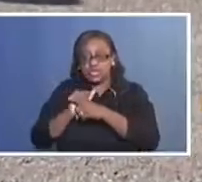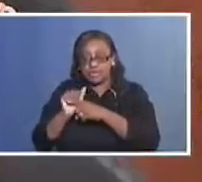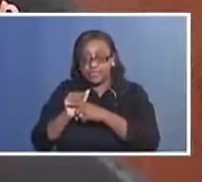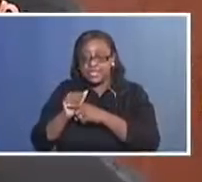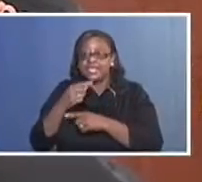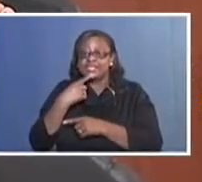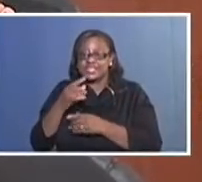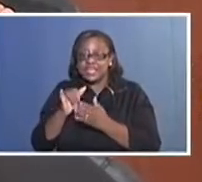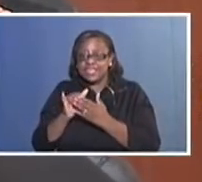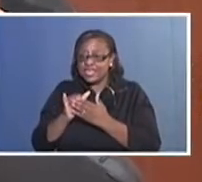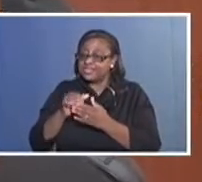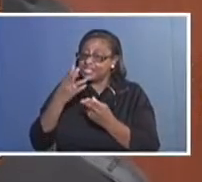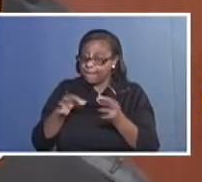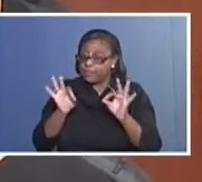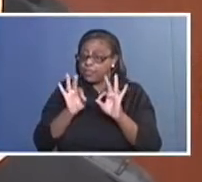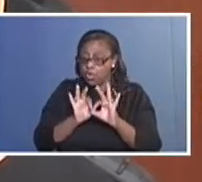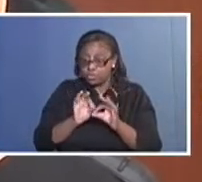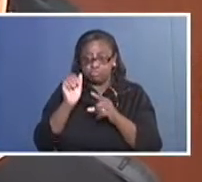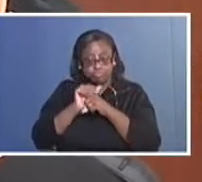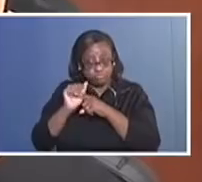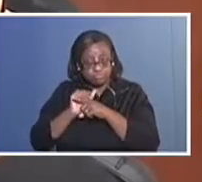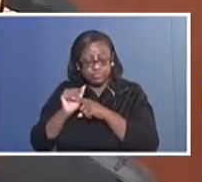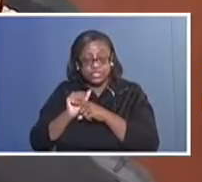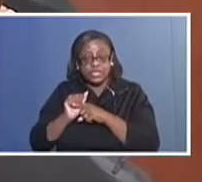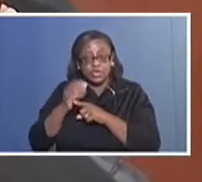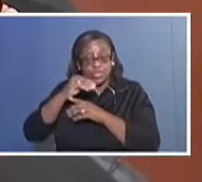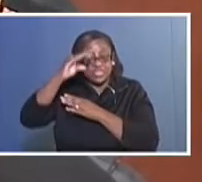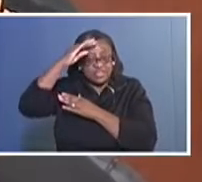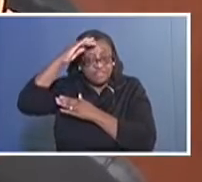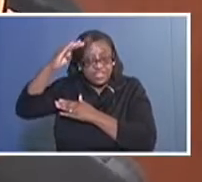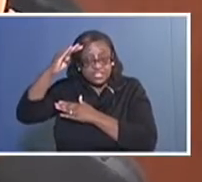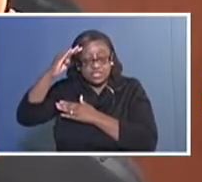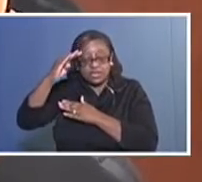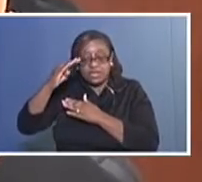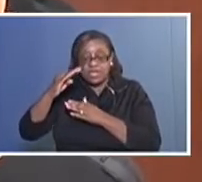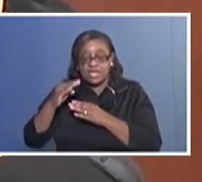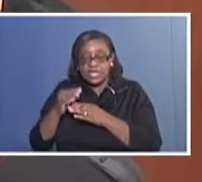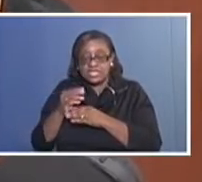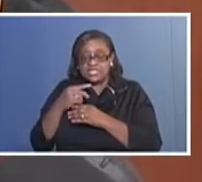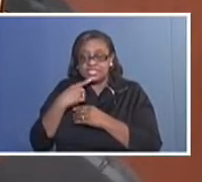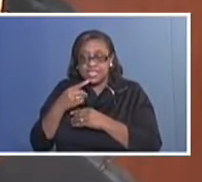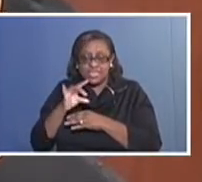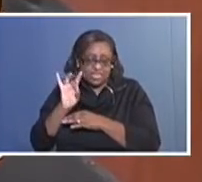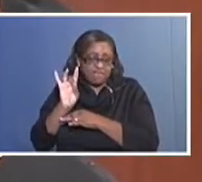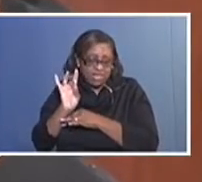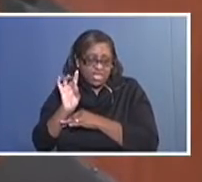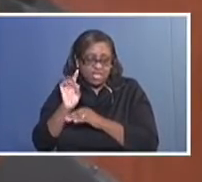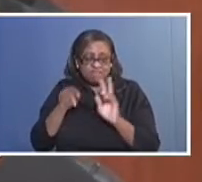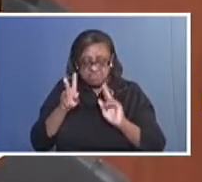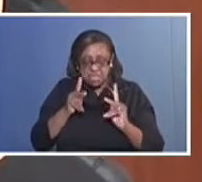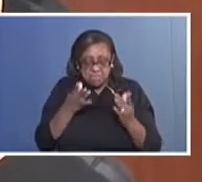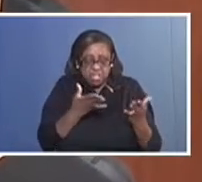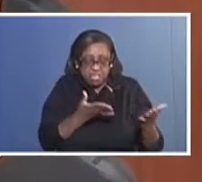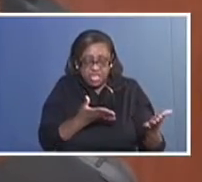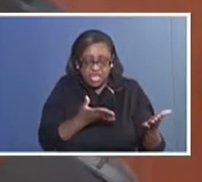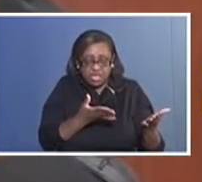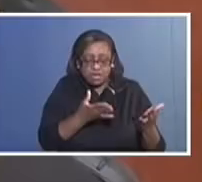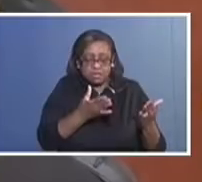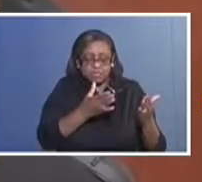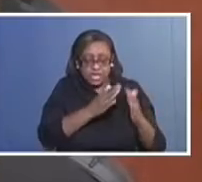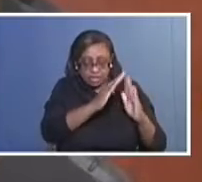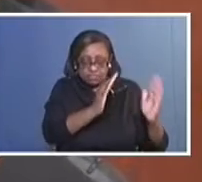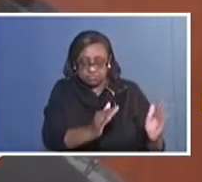close quarters, if you could imagine it. In the Defense Force, they're in cabins of, I think it's 8. And so it's important for